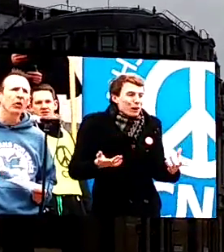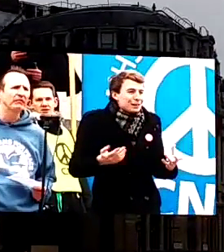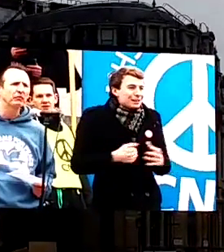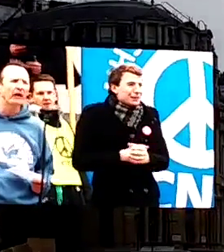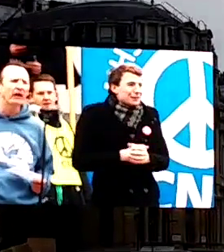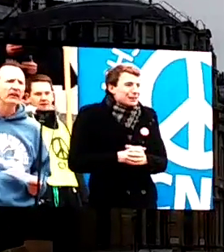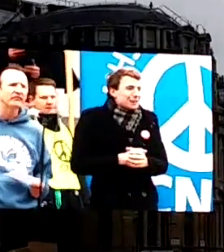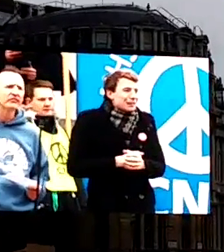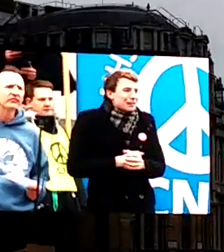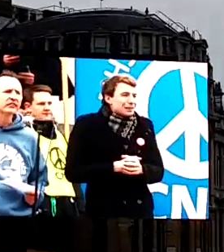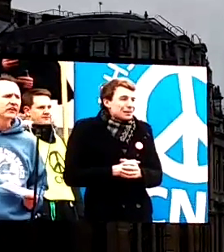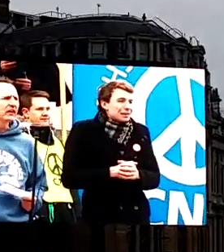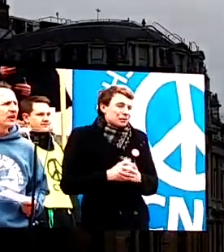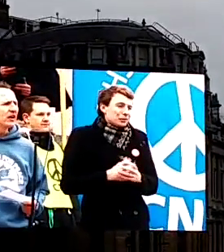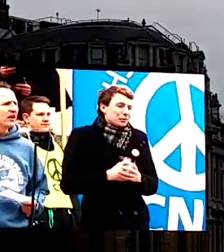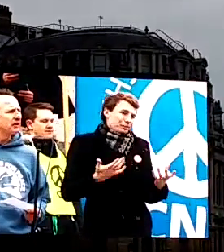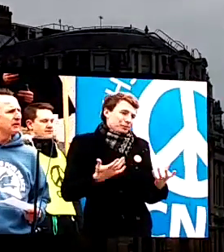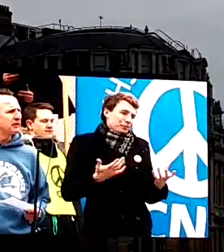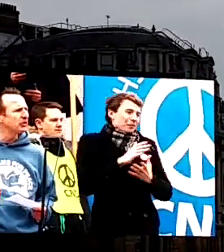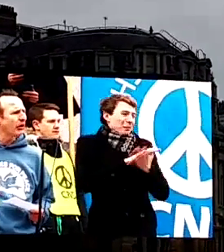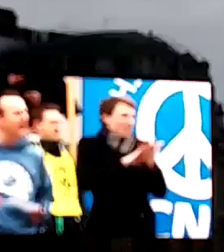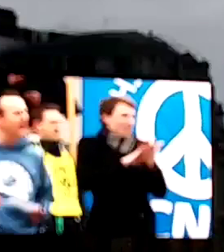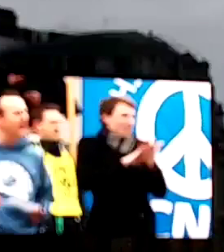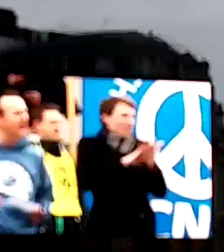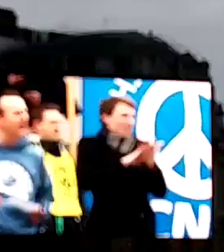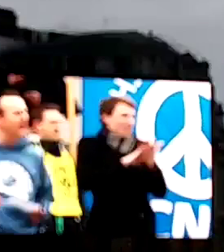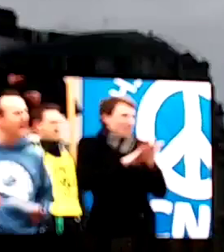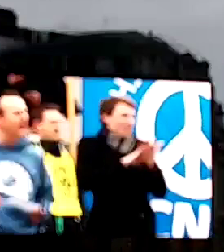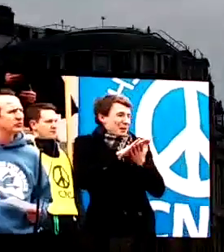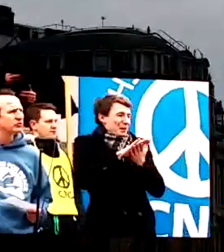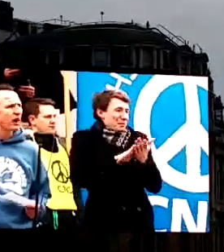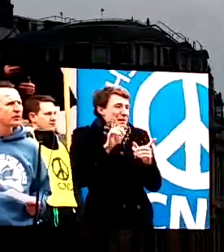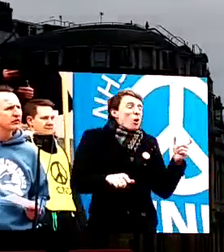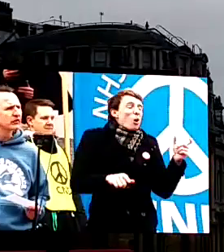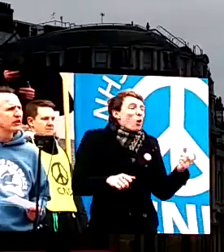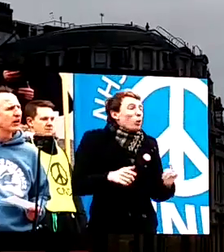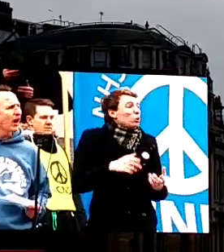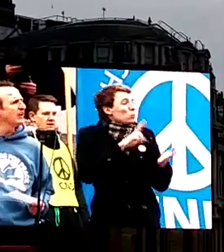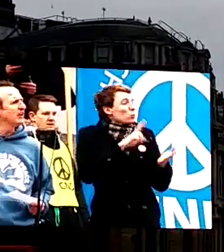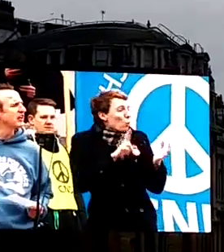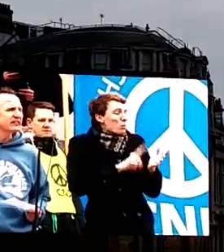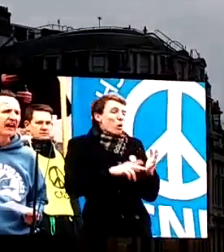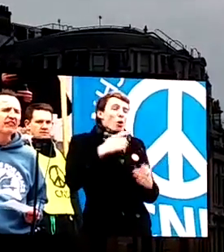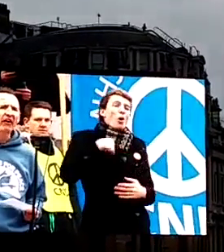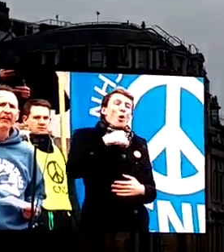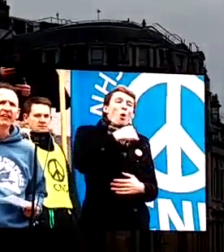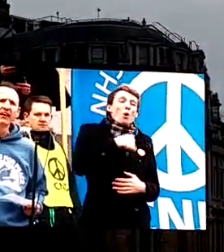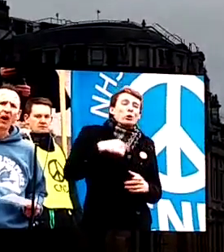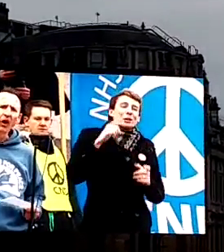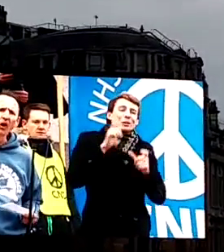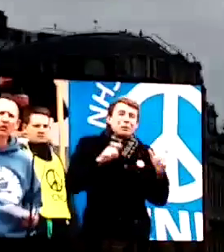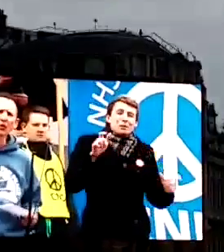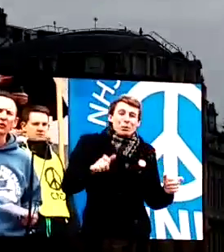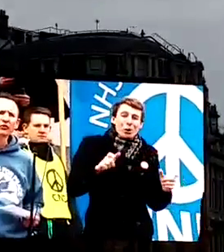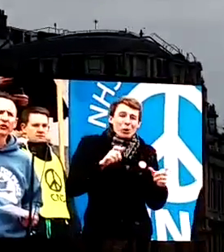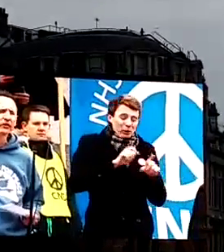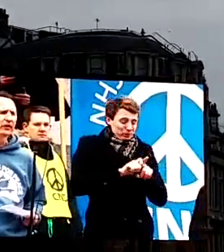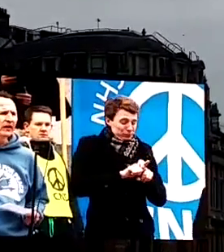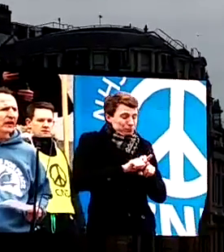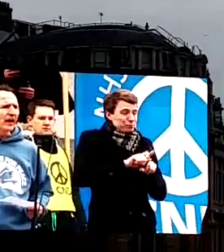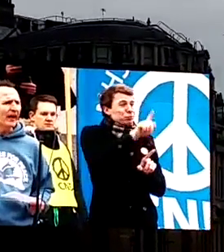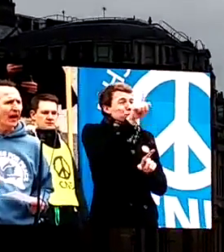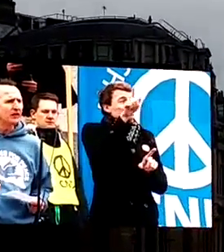retaliatory or otherwise. It means good, honest work, unleashing a terror, a